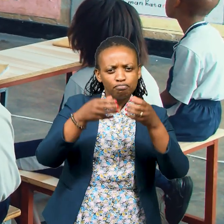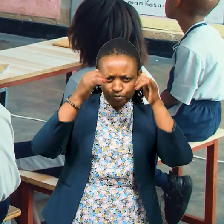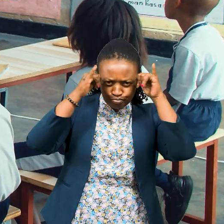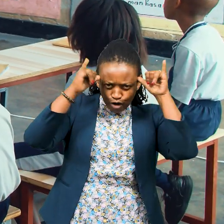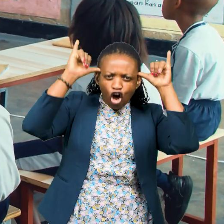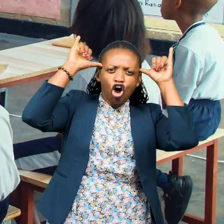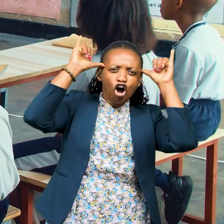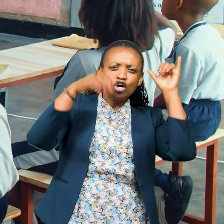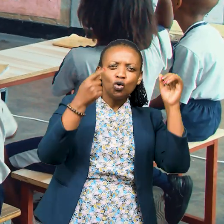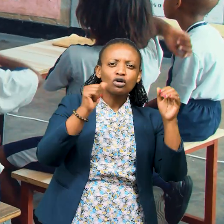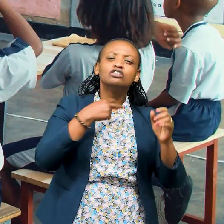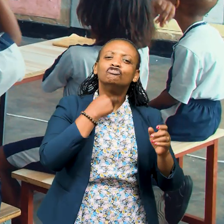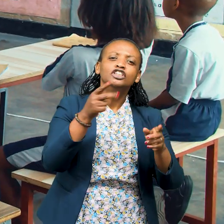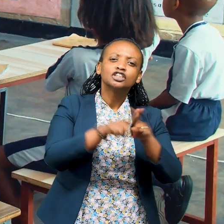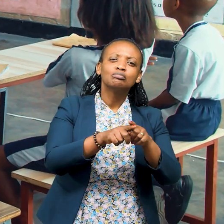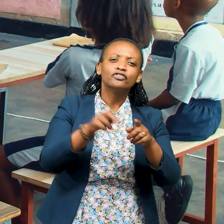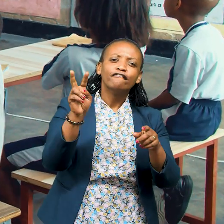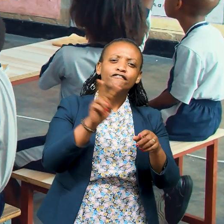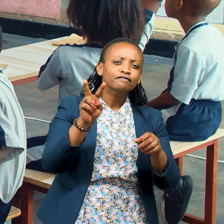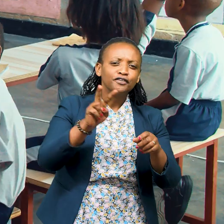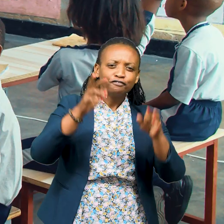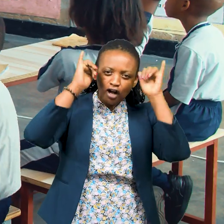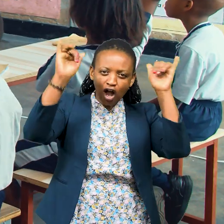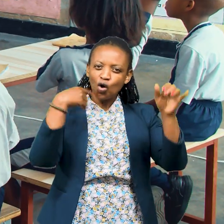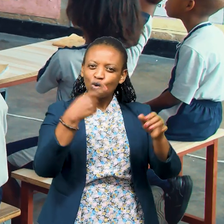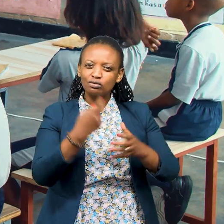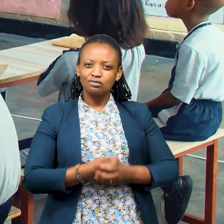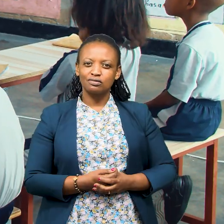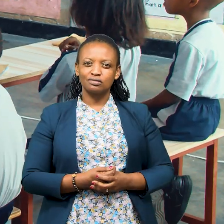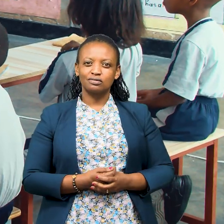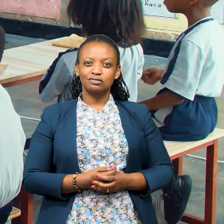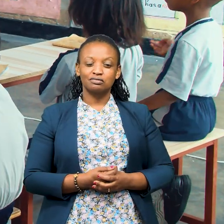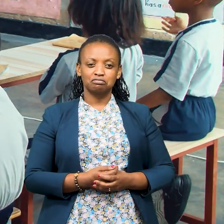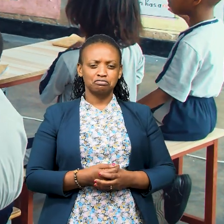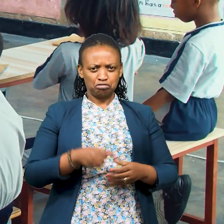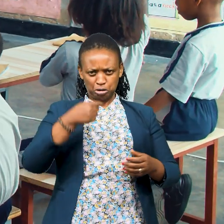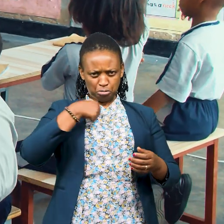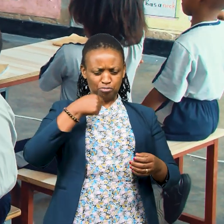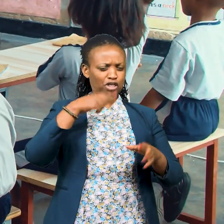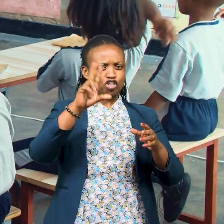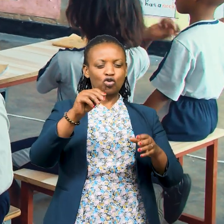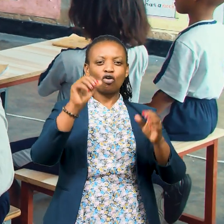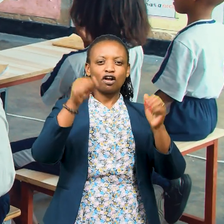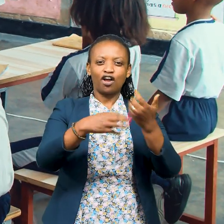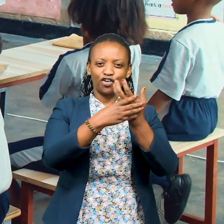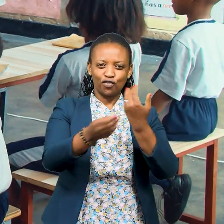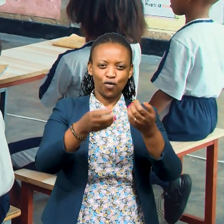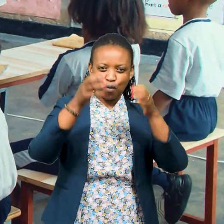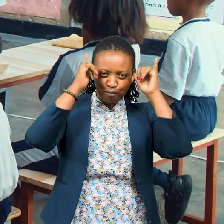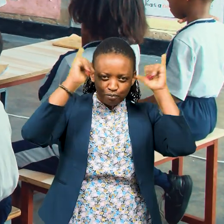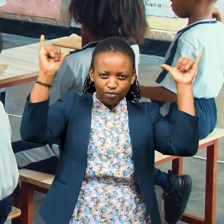cow? Who can sound like a cow? Say it, don't say me. Who can sound like